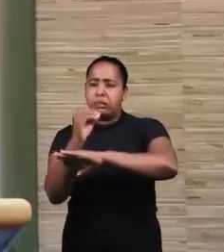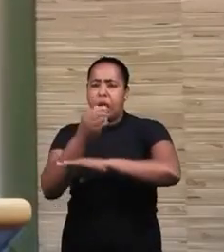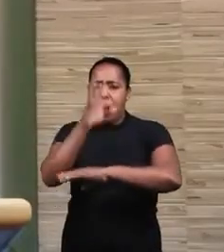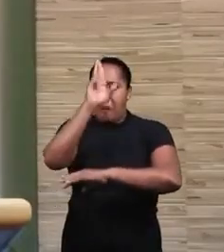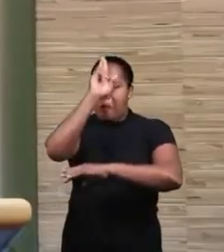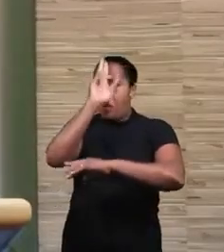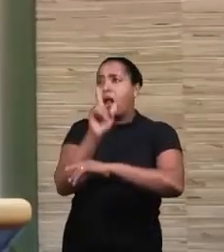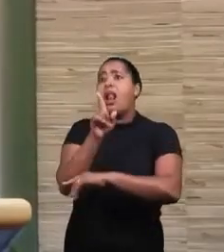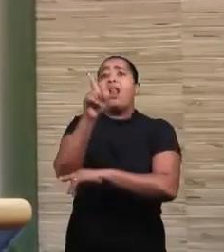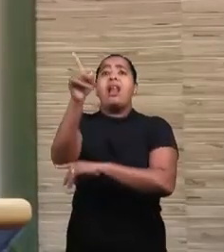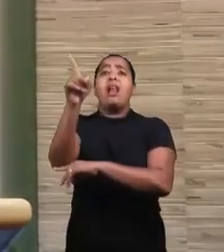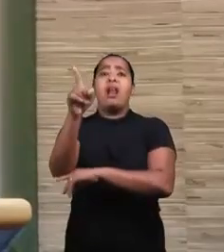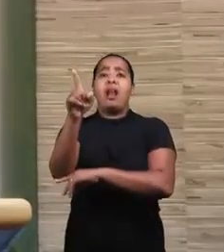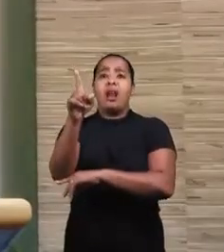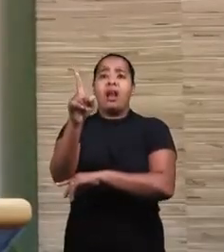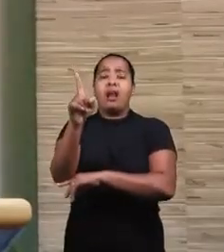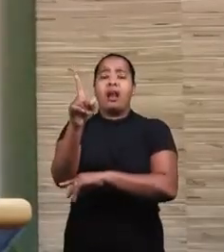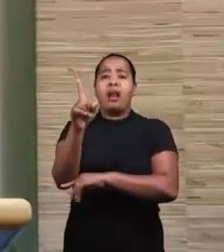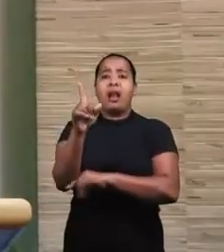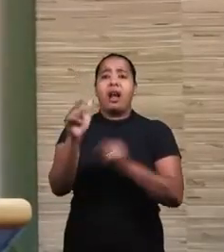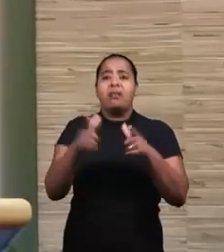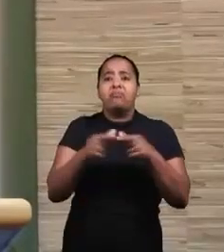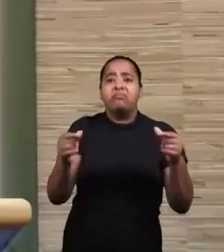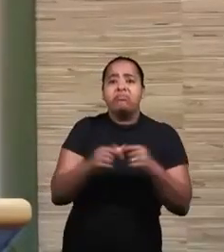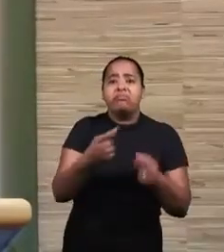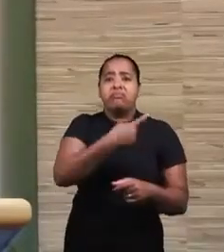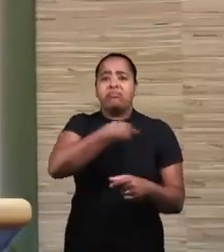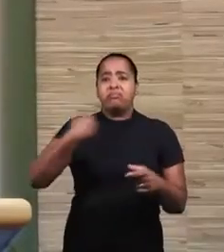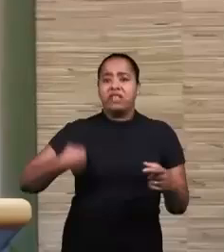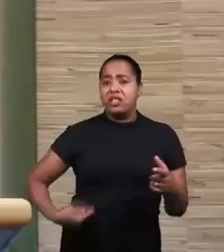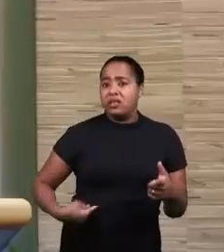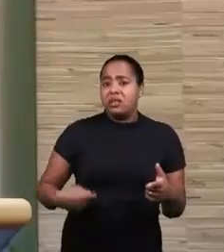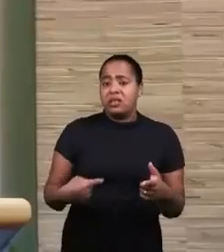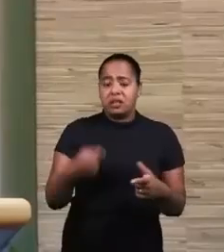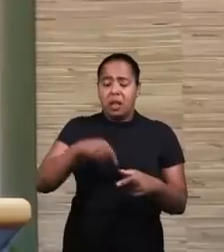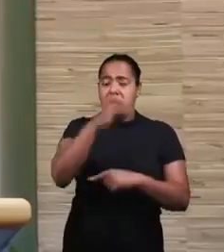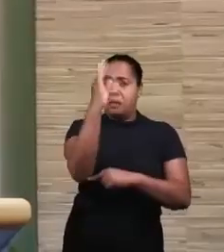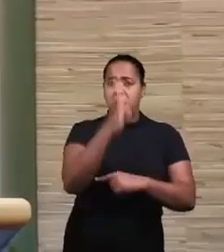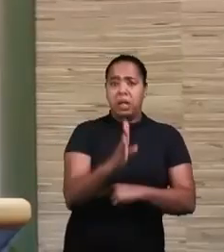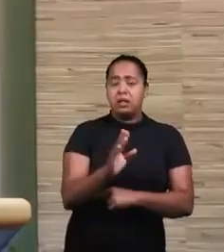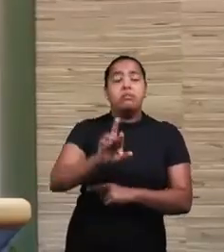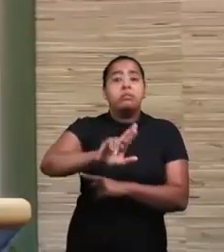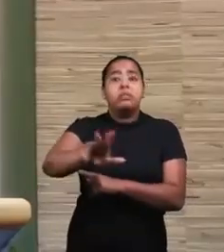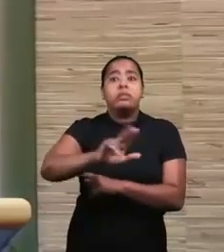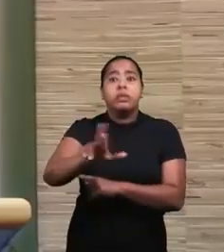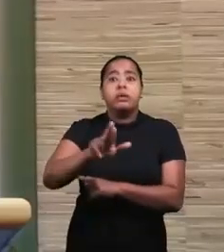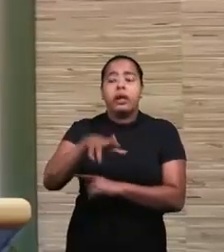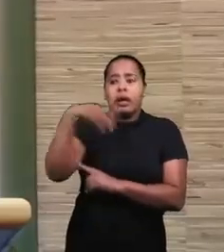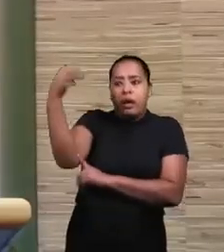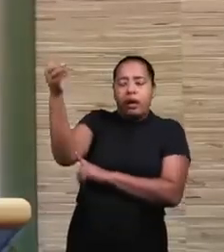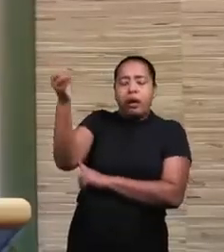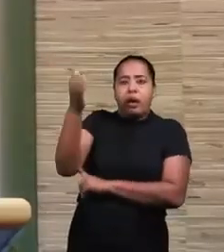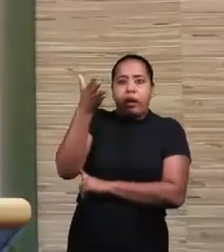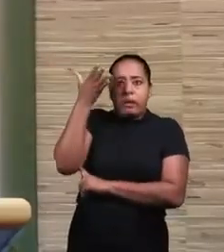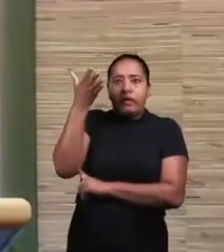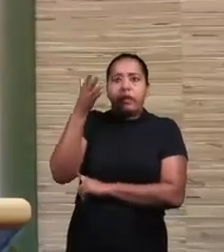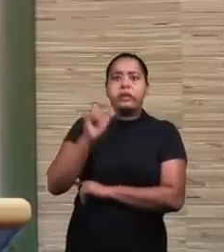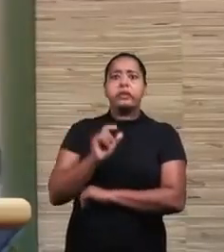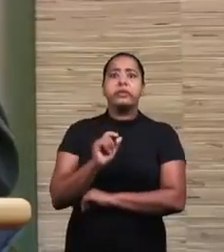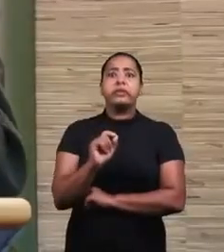it may be midnight in Japan, in China, in Brazil, but that's not how it works.